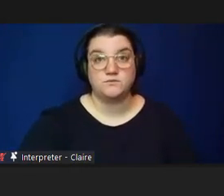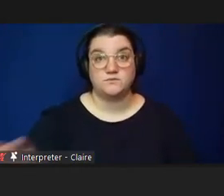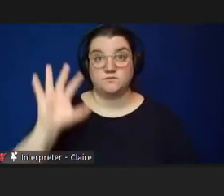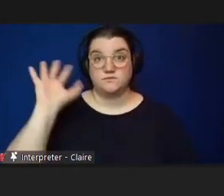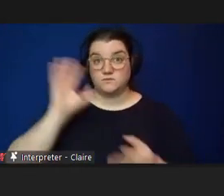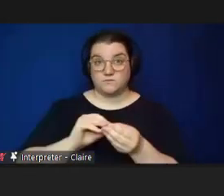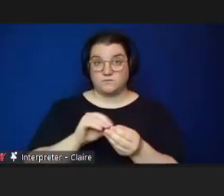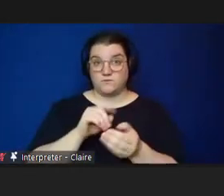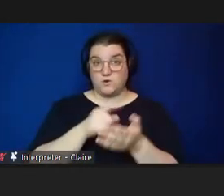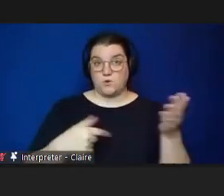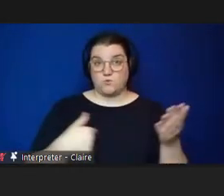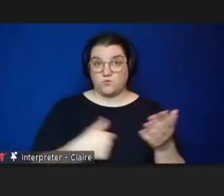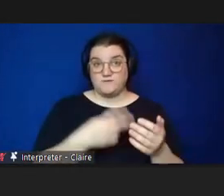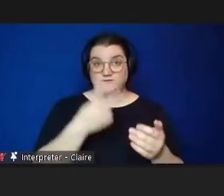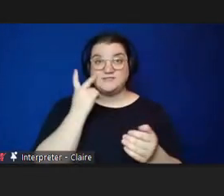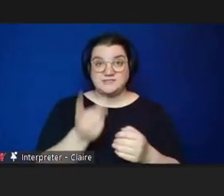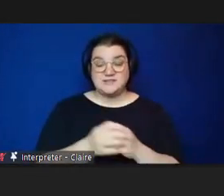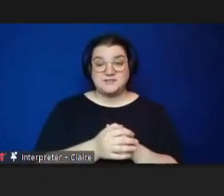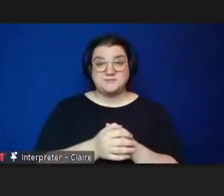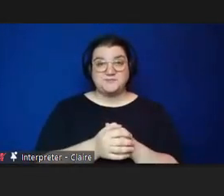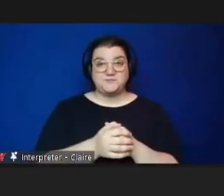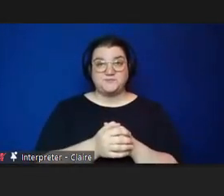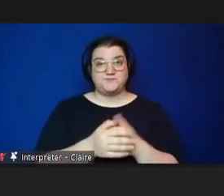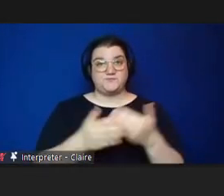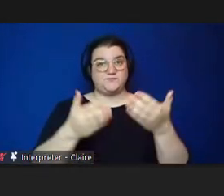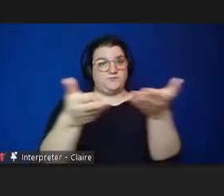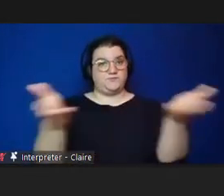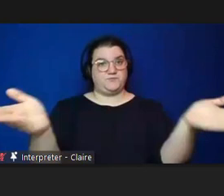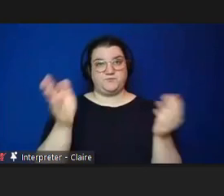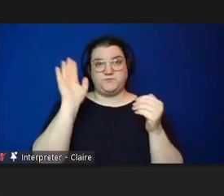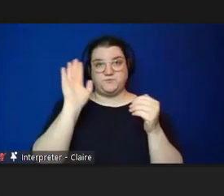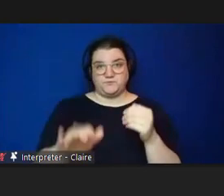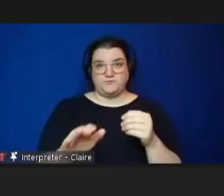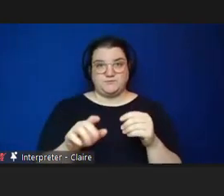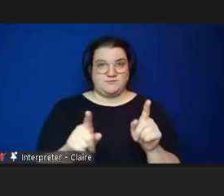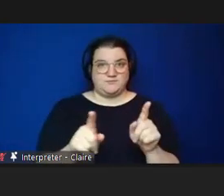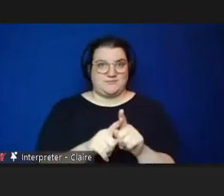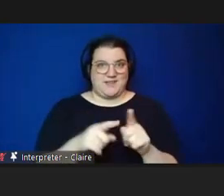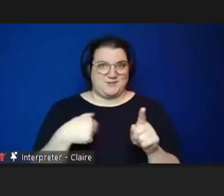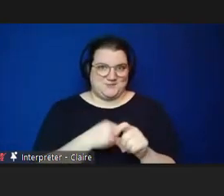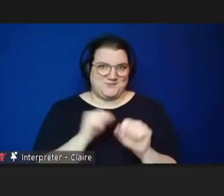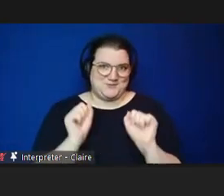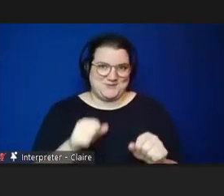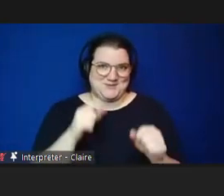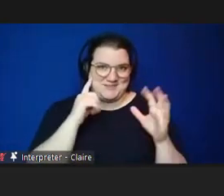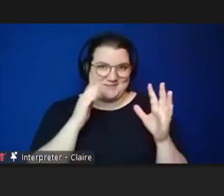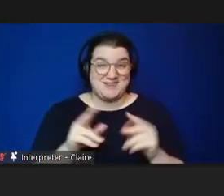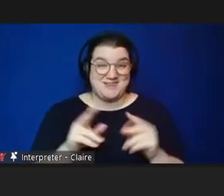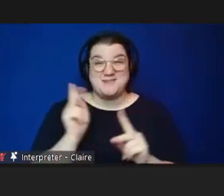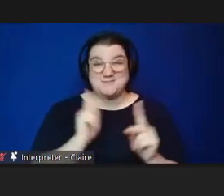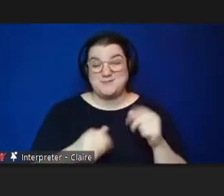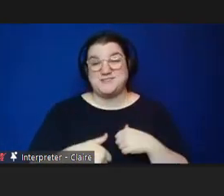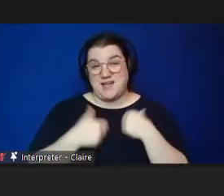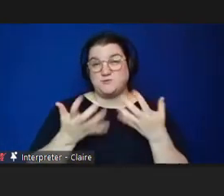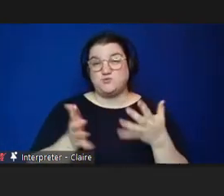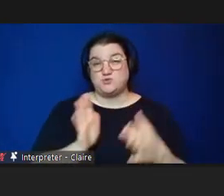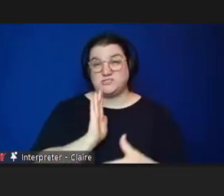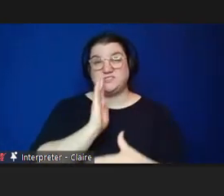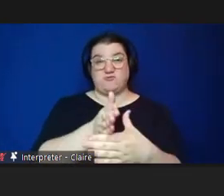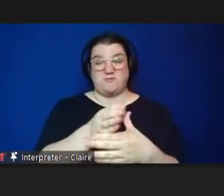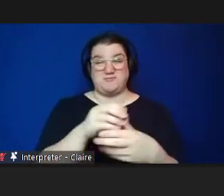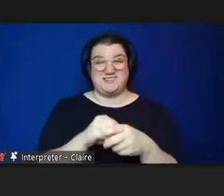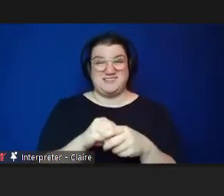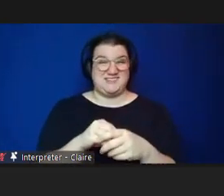is that across the board, as we can expect, people's lives were disrupted in pretty much